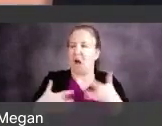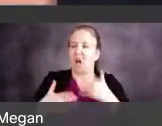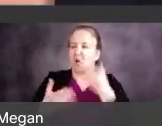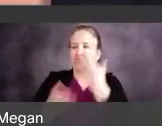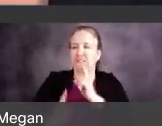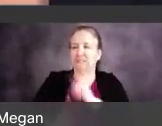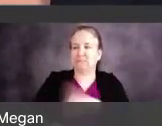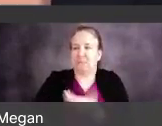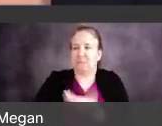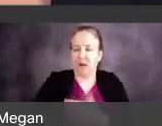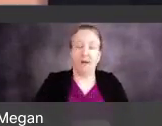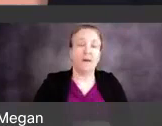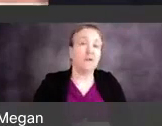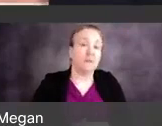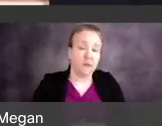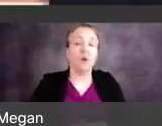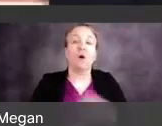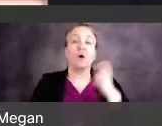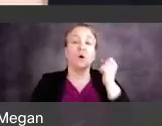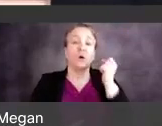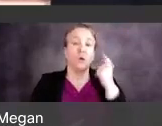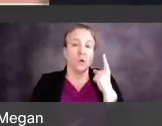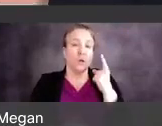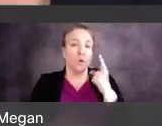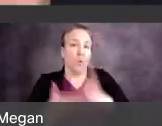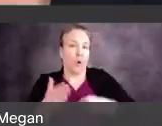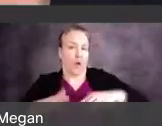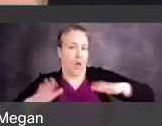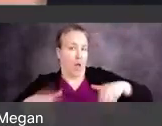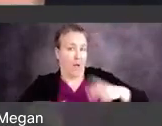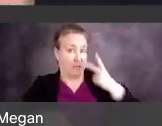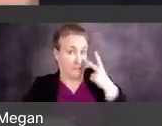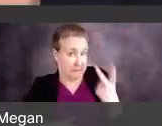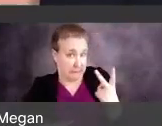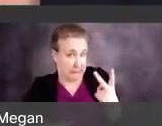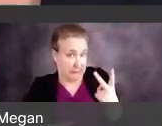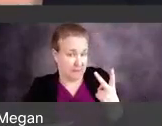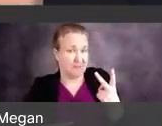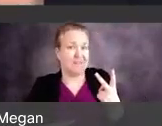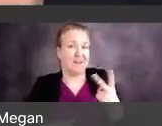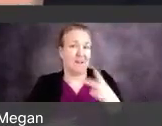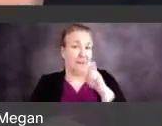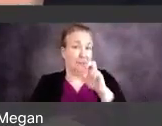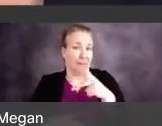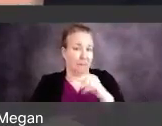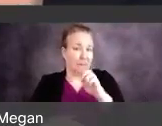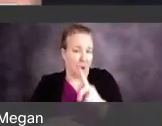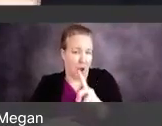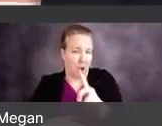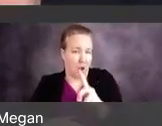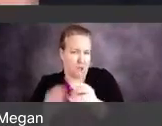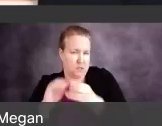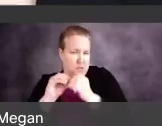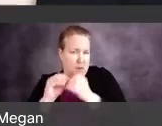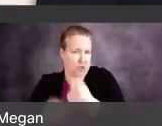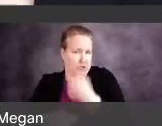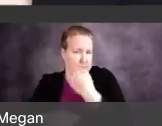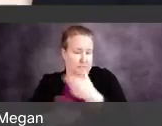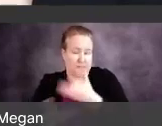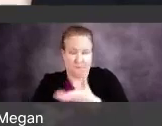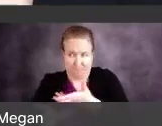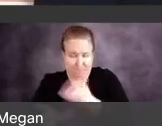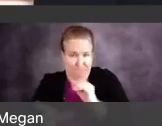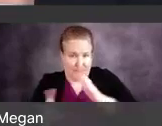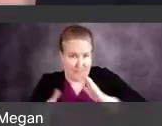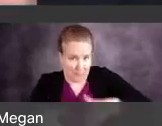respond. What I have not yet seen is output from PrepMod that we're hoping that we'll be able to